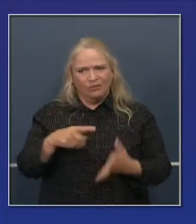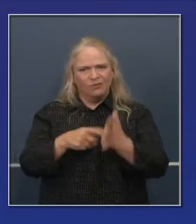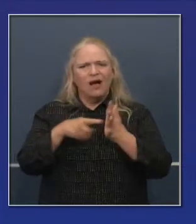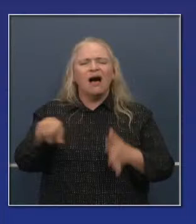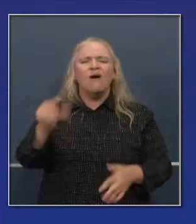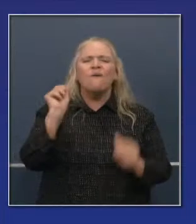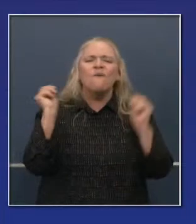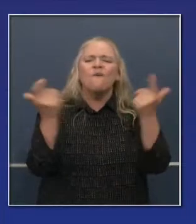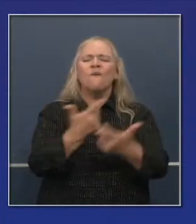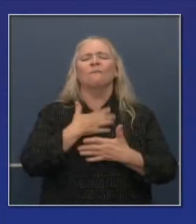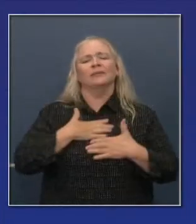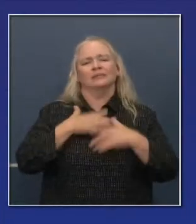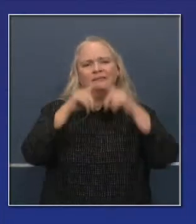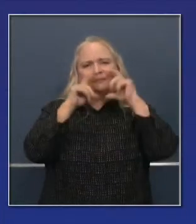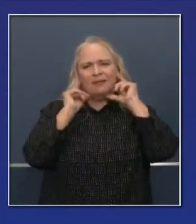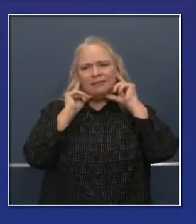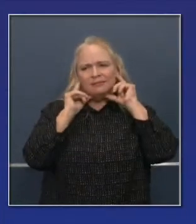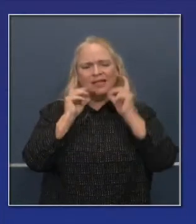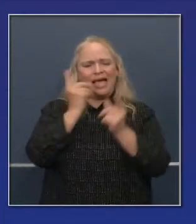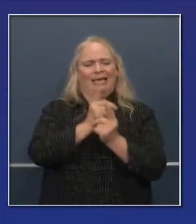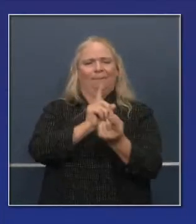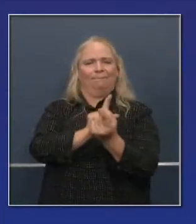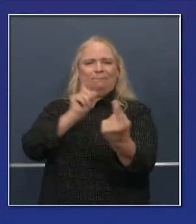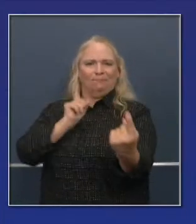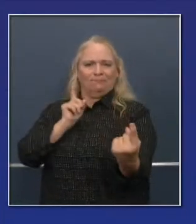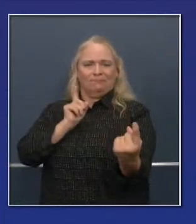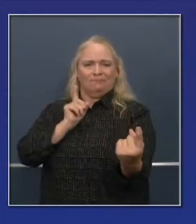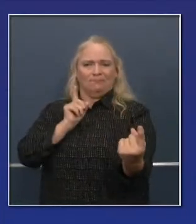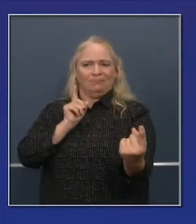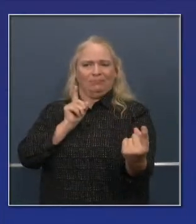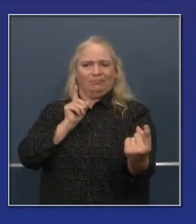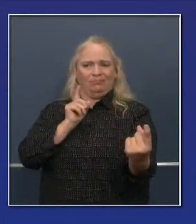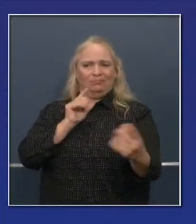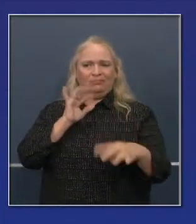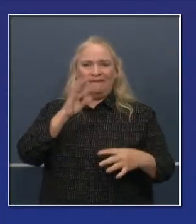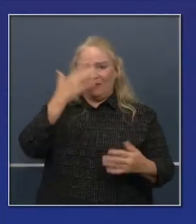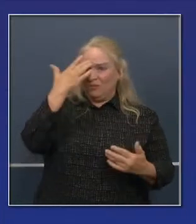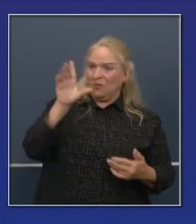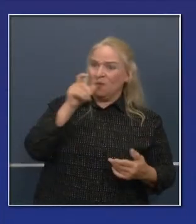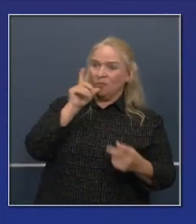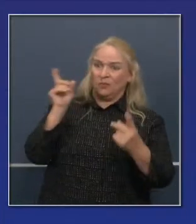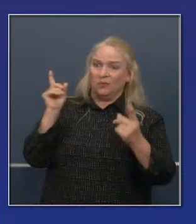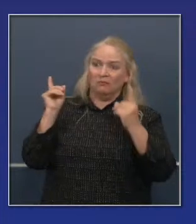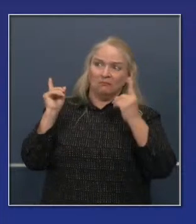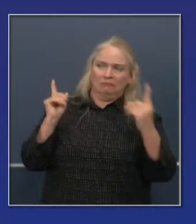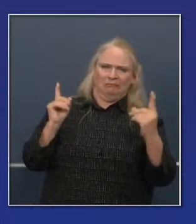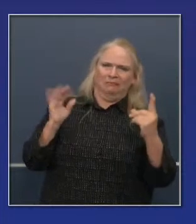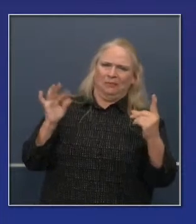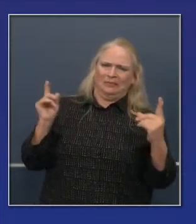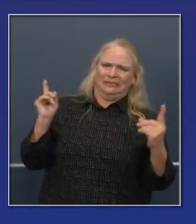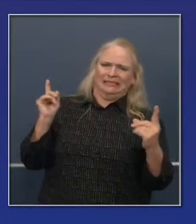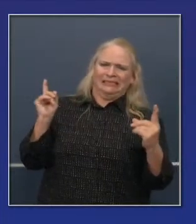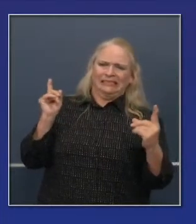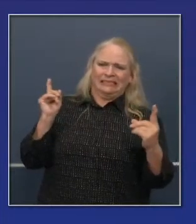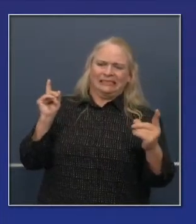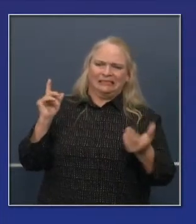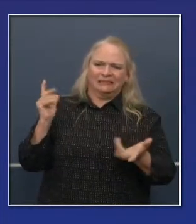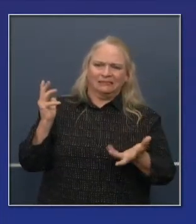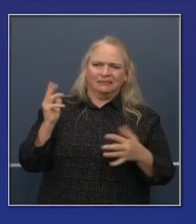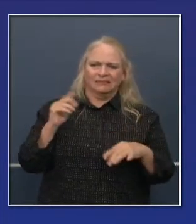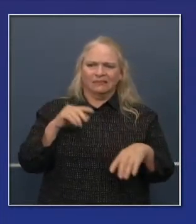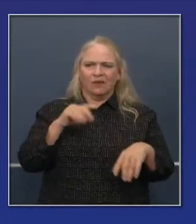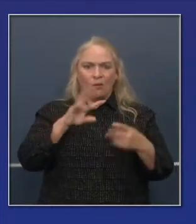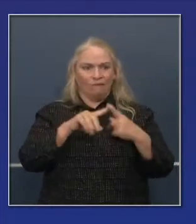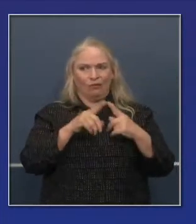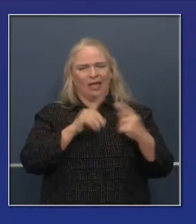practice physical distancing when you're coming in contact with strangers or people outside of your household. Continue to practice